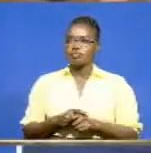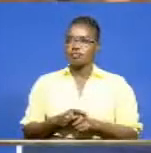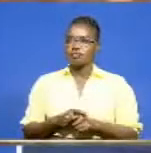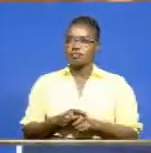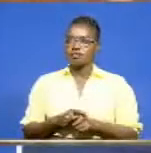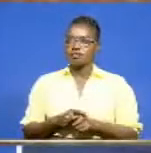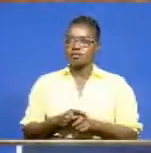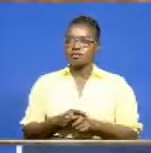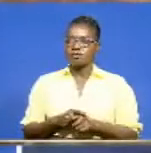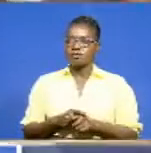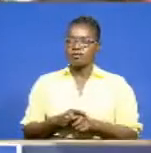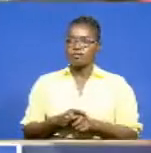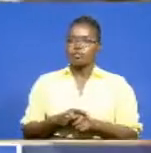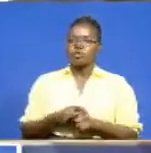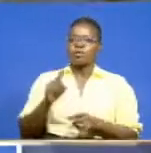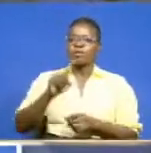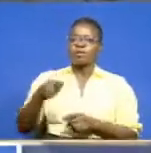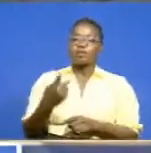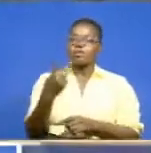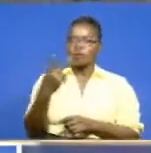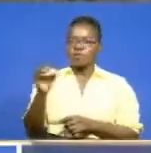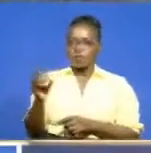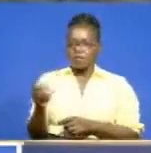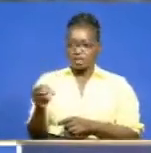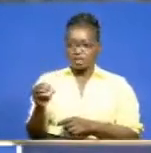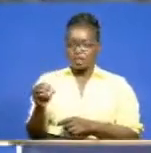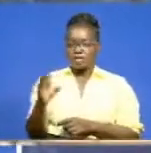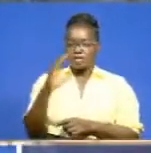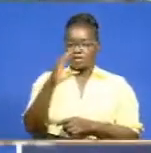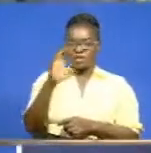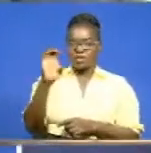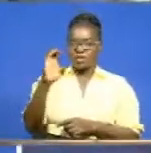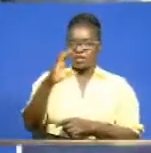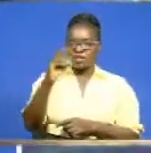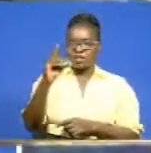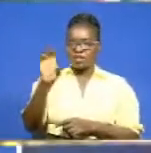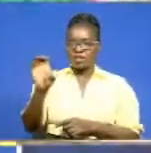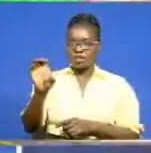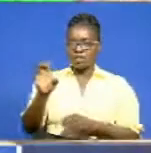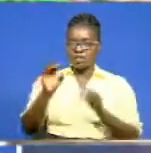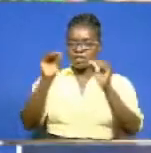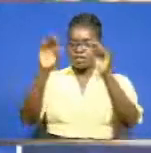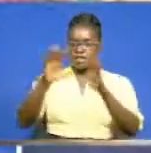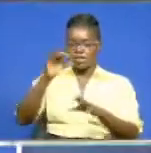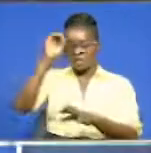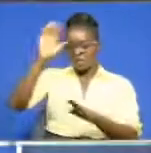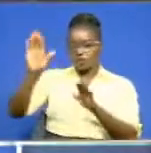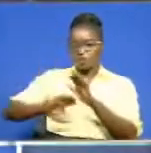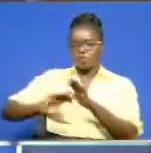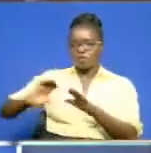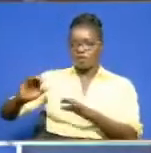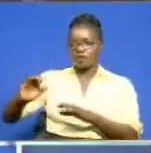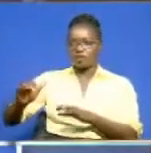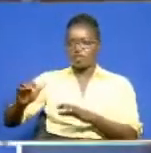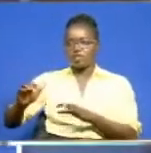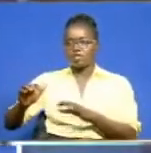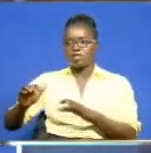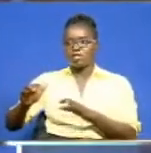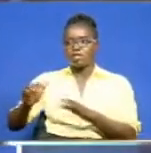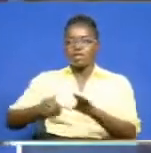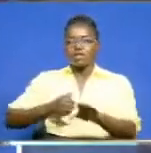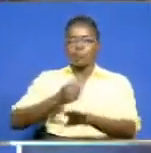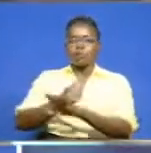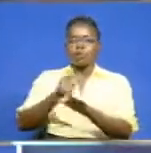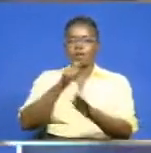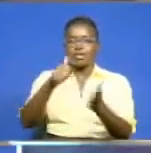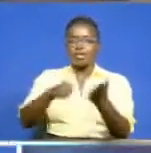These, as over 1,200 early childhood education teachers from Kiambu sub-counties received employment